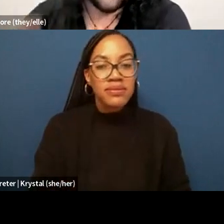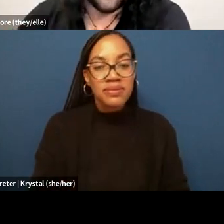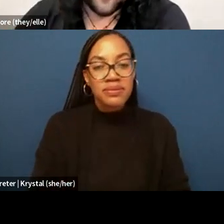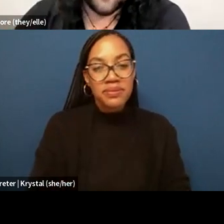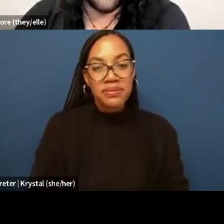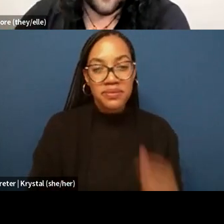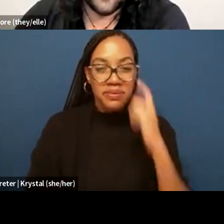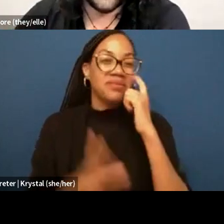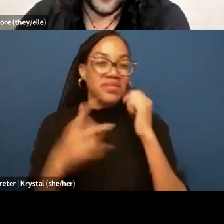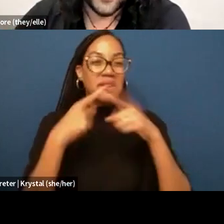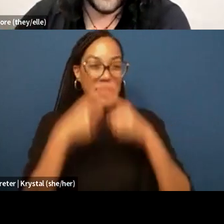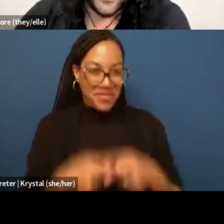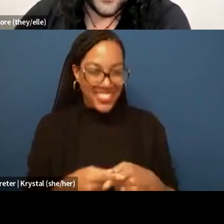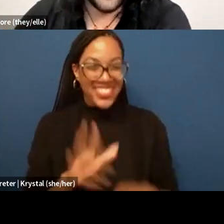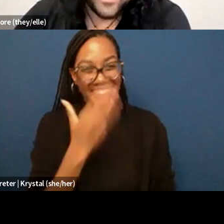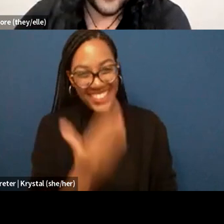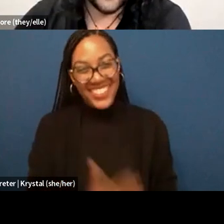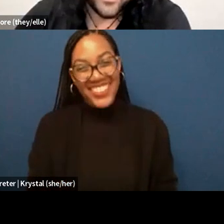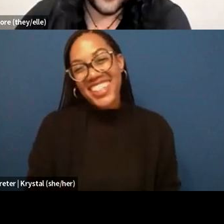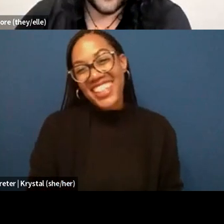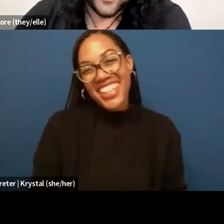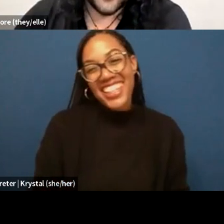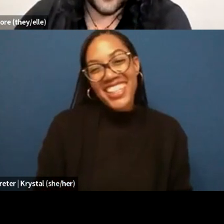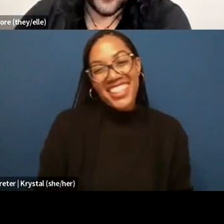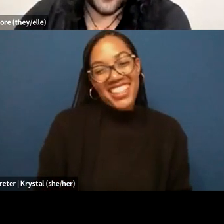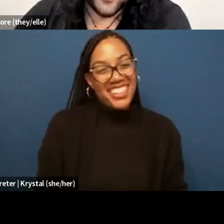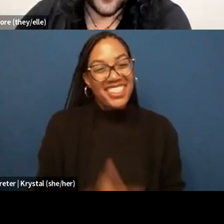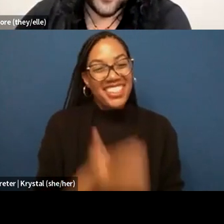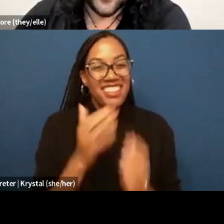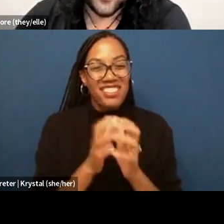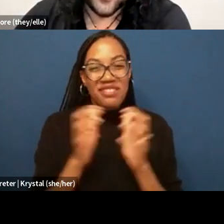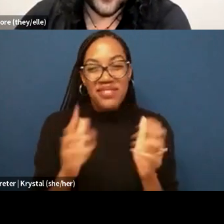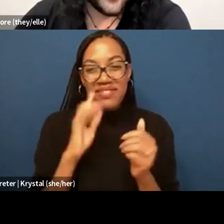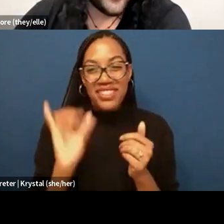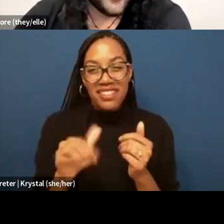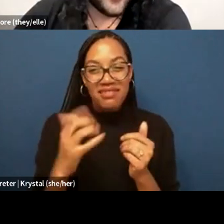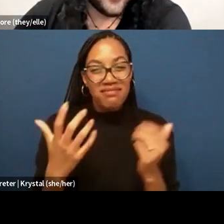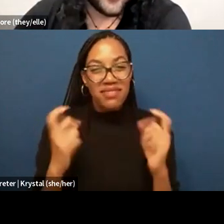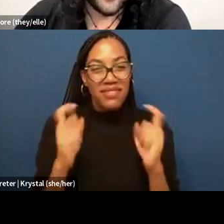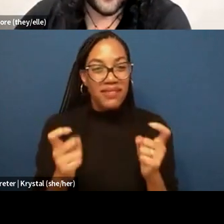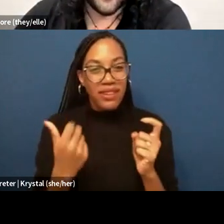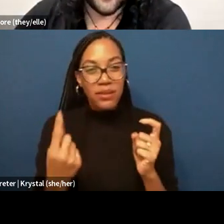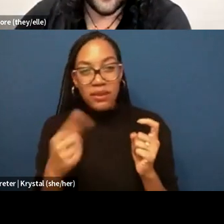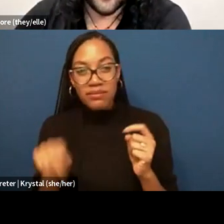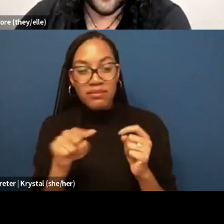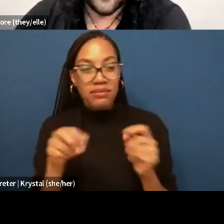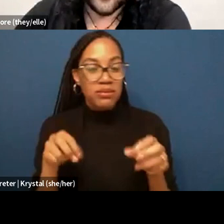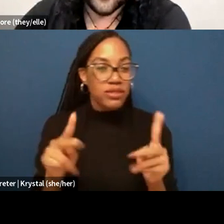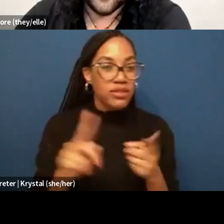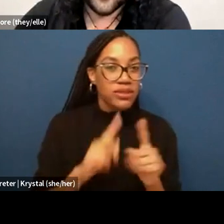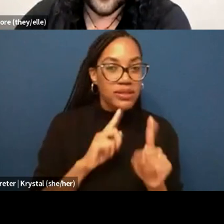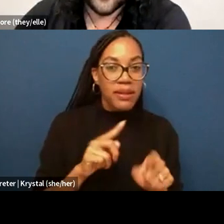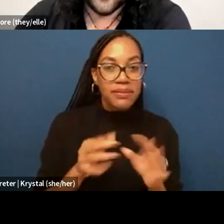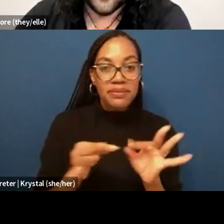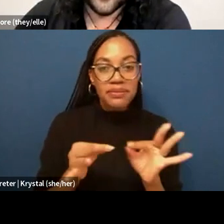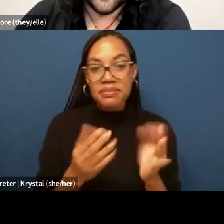I think I'm going to unmute. Yeah, thank you. And thank you so much. And I want to give anyone on the panel an opportunity if there's a response,